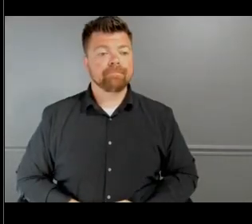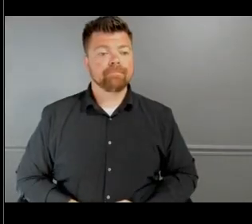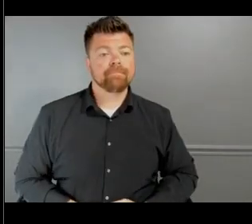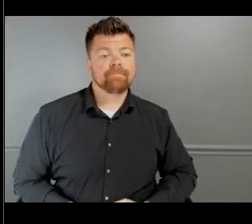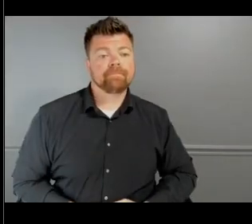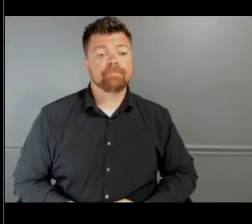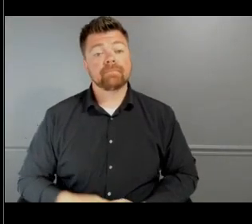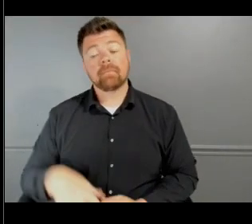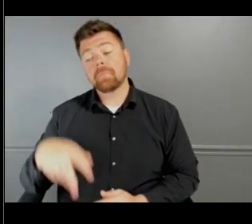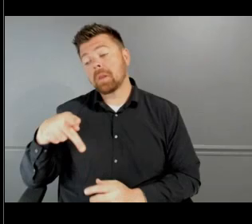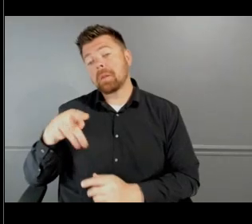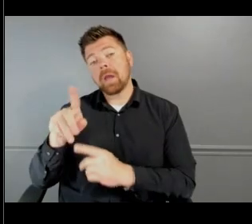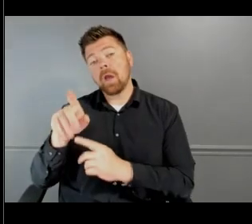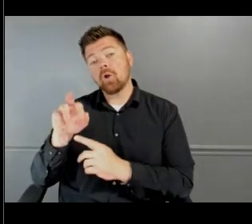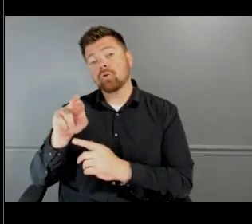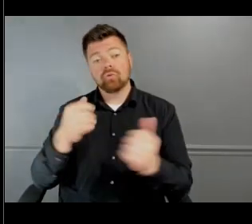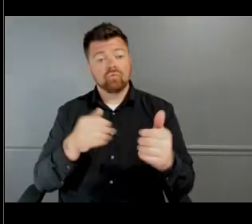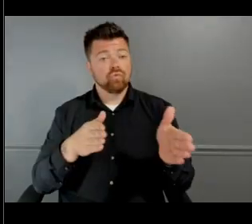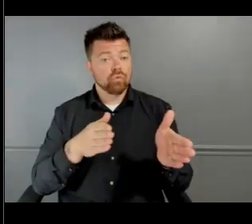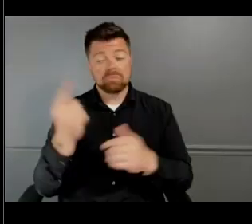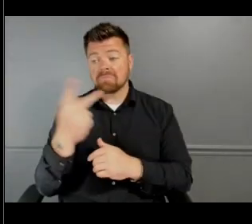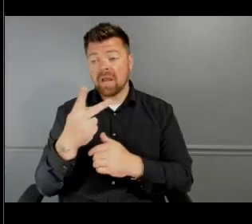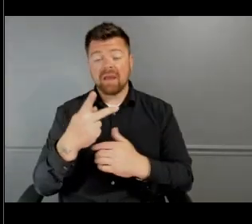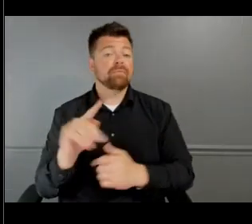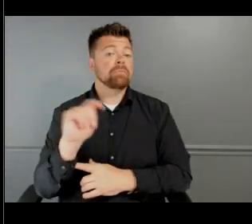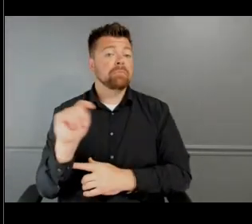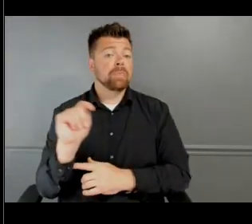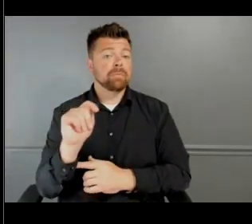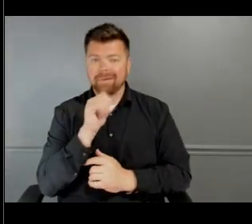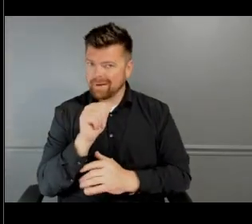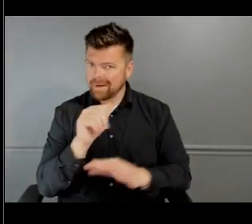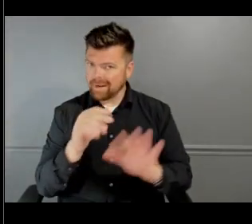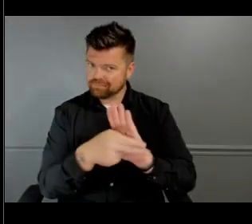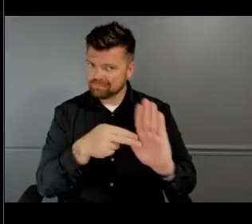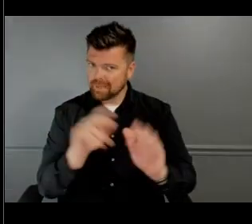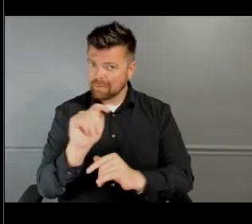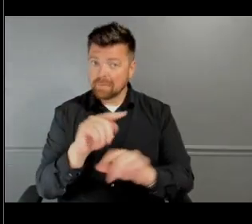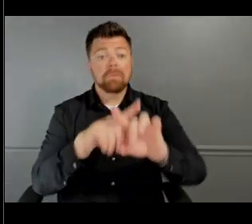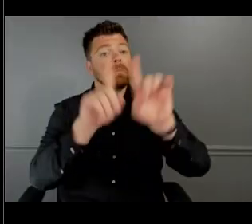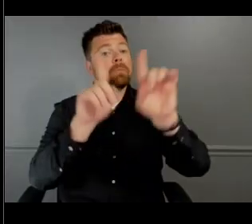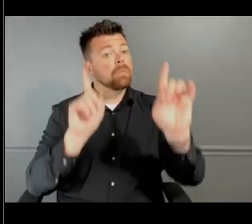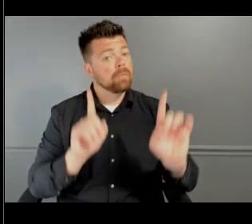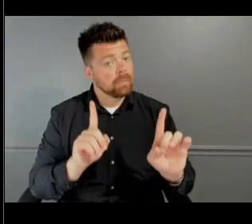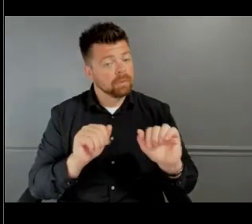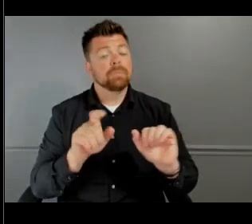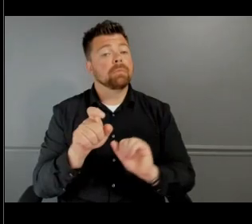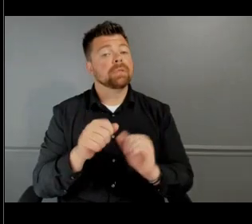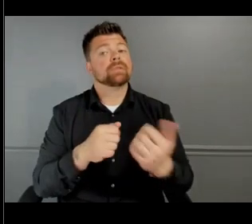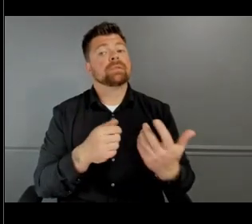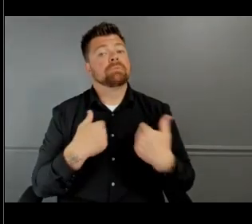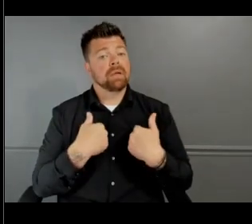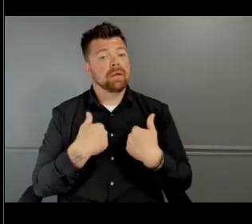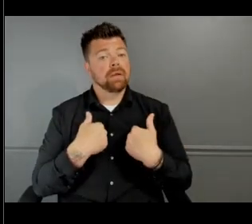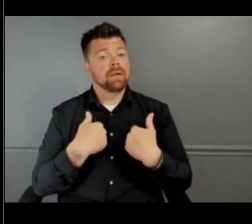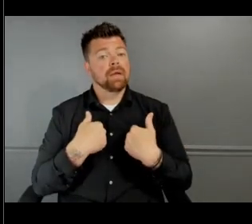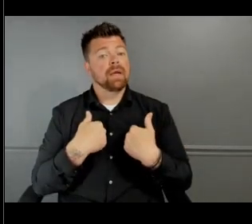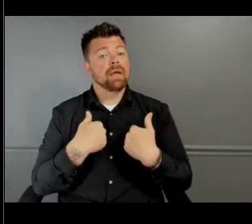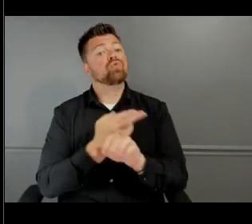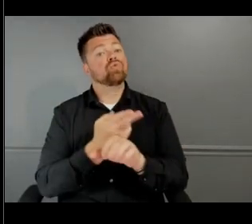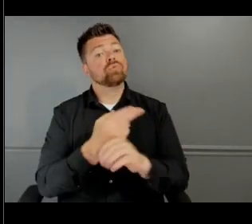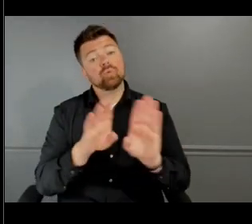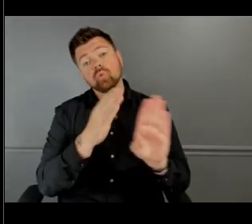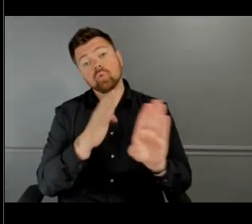Powder rooms and half baths are not bathrooms. However, they must have usable